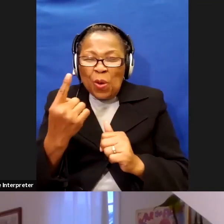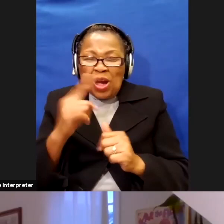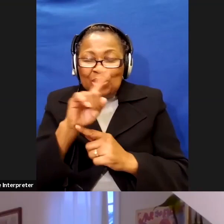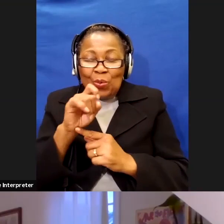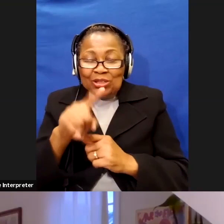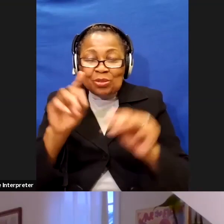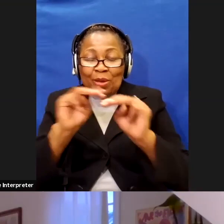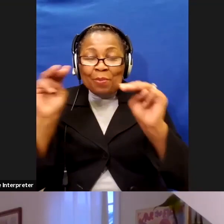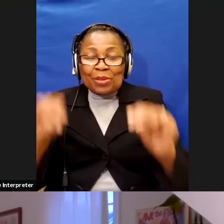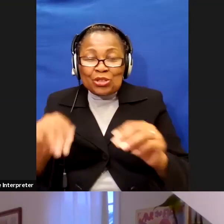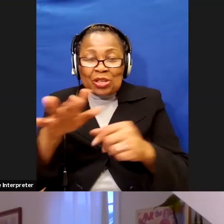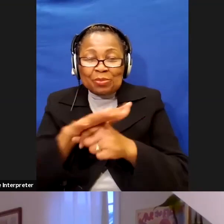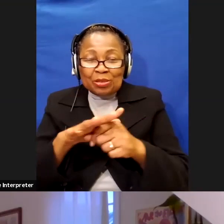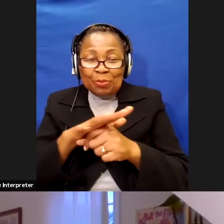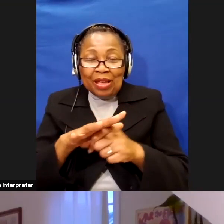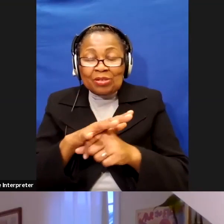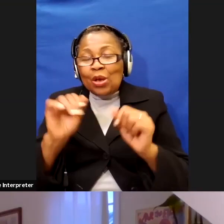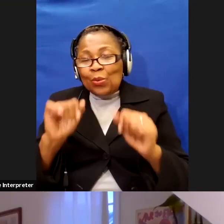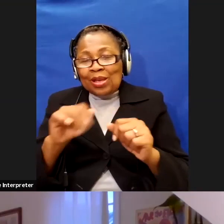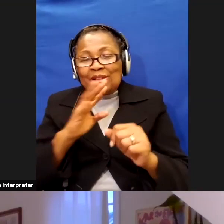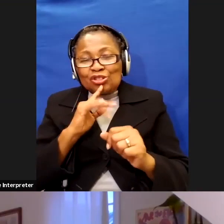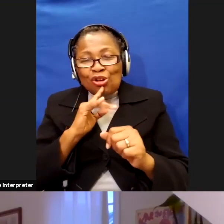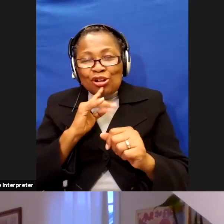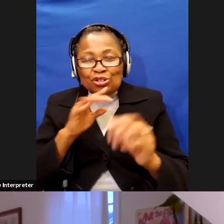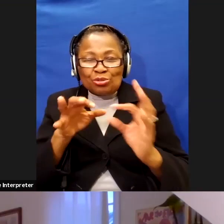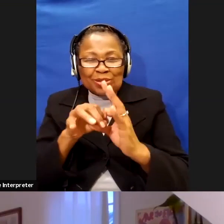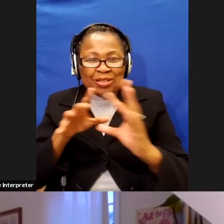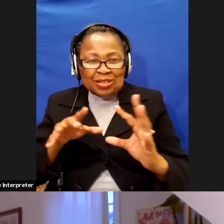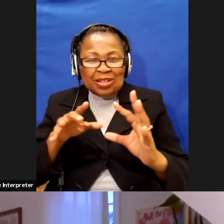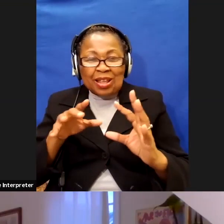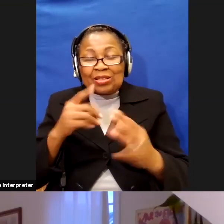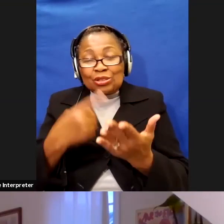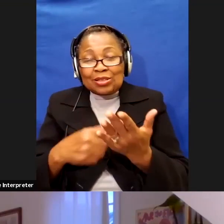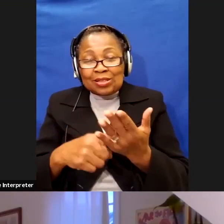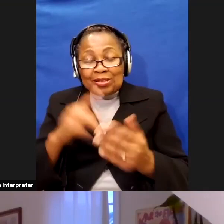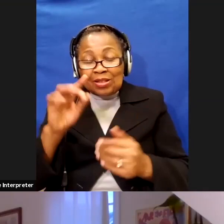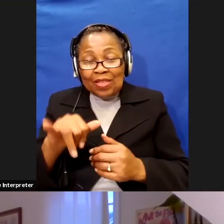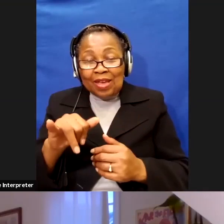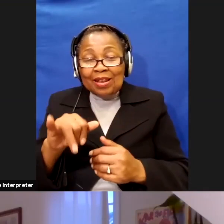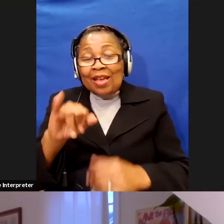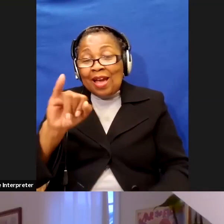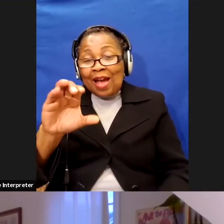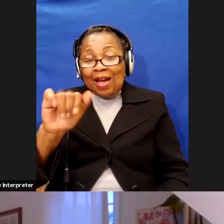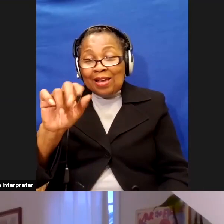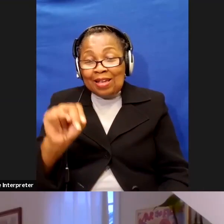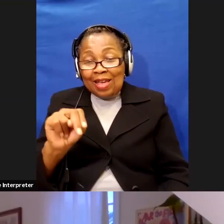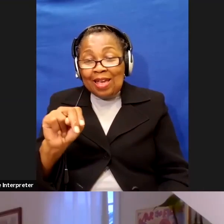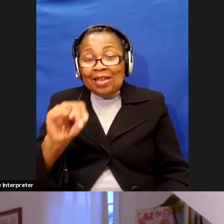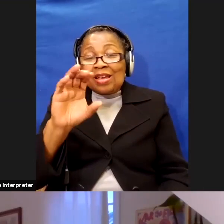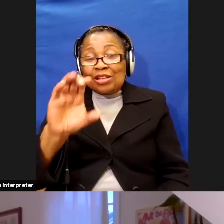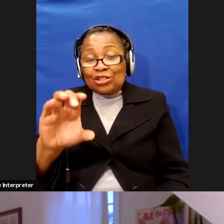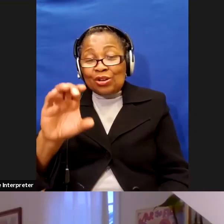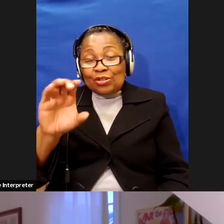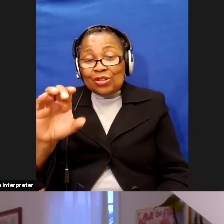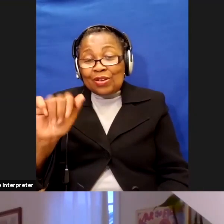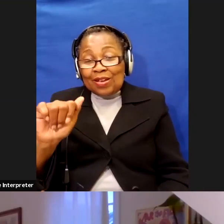to you offline in other channels to discuss museums. And of course, ICAN and the Chicago Cultural Accessibility